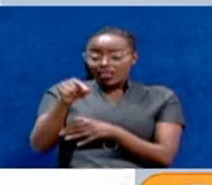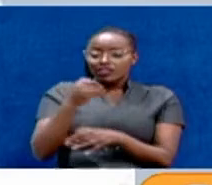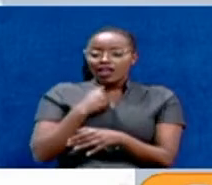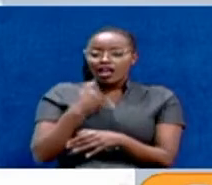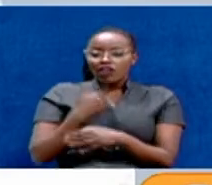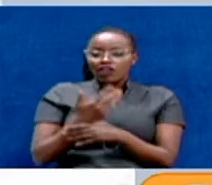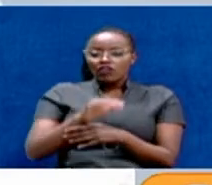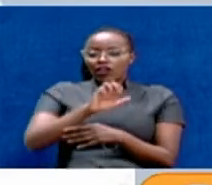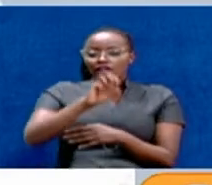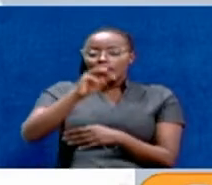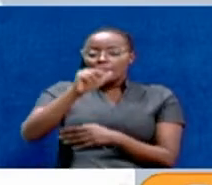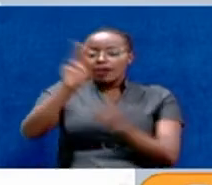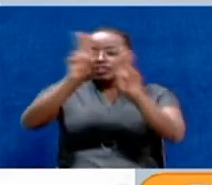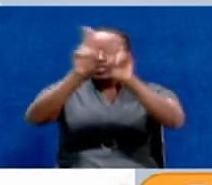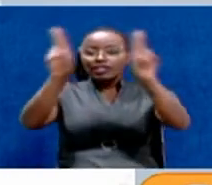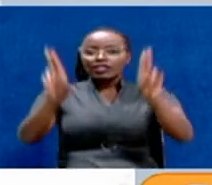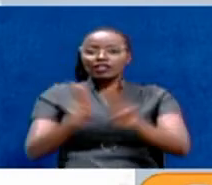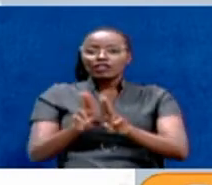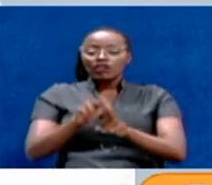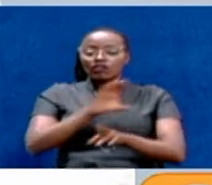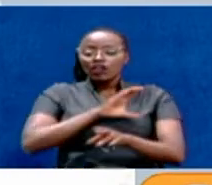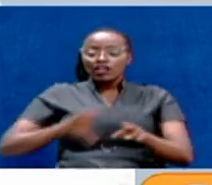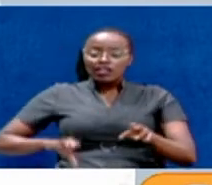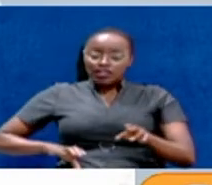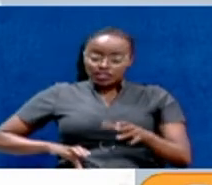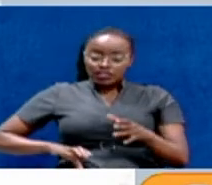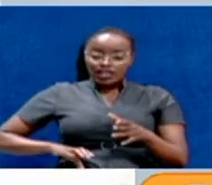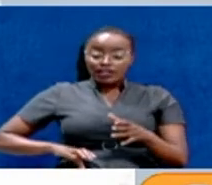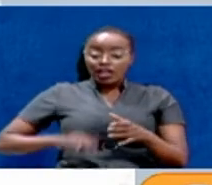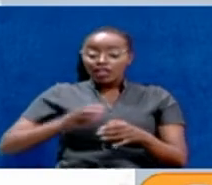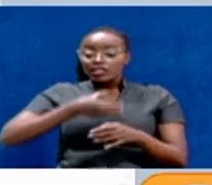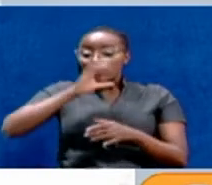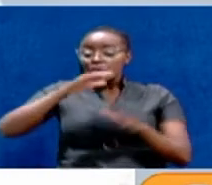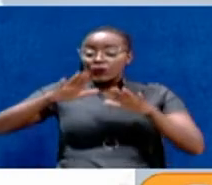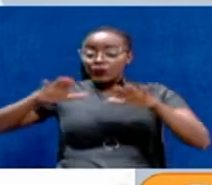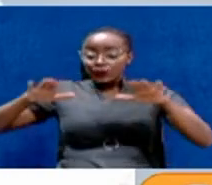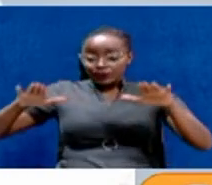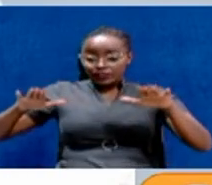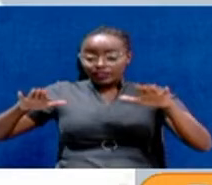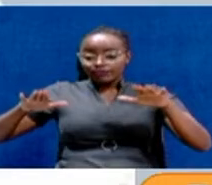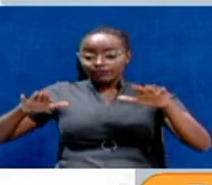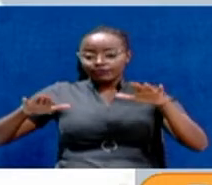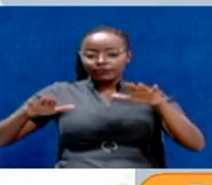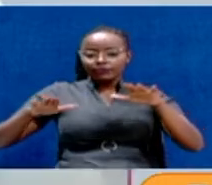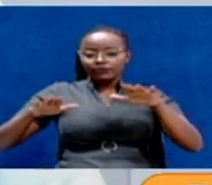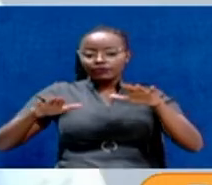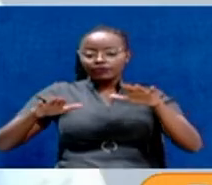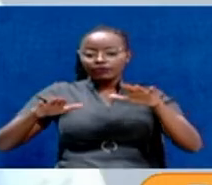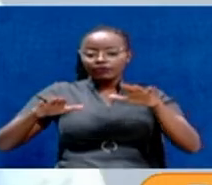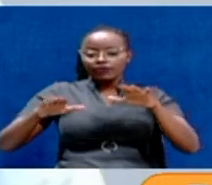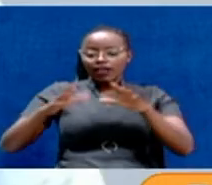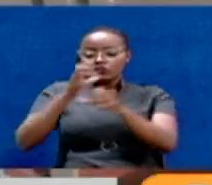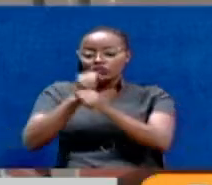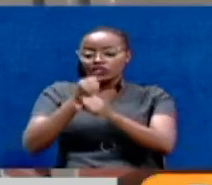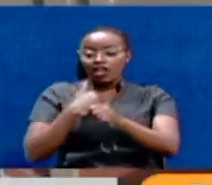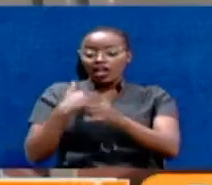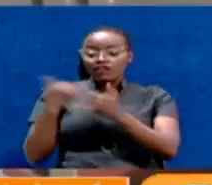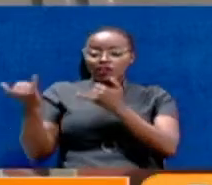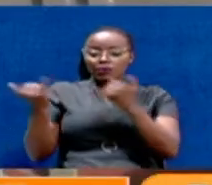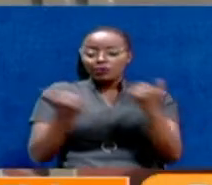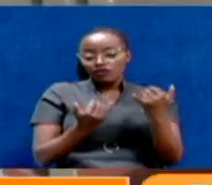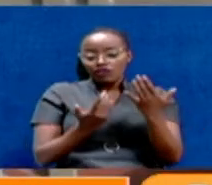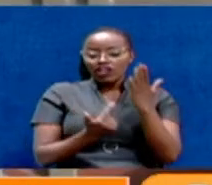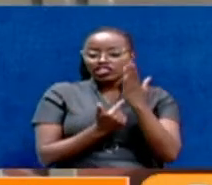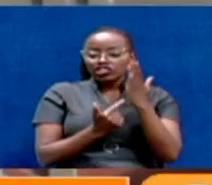with ICMA, International Christian Maritime Association, have come together and introduced digital